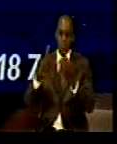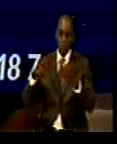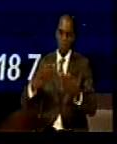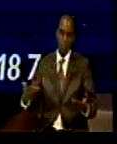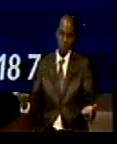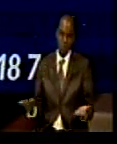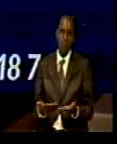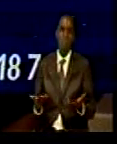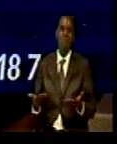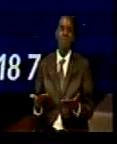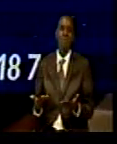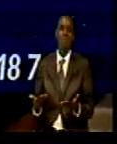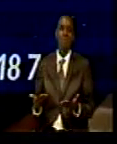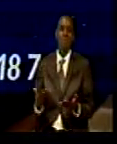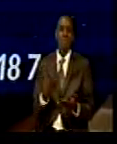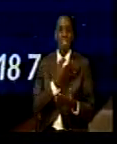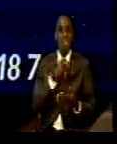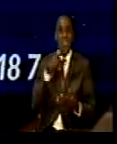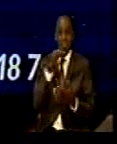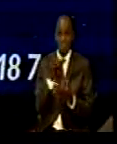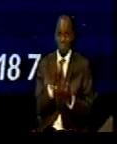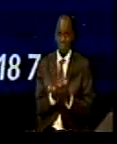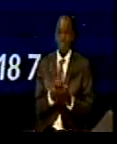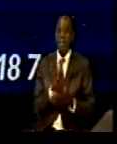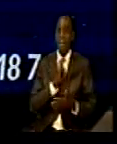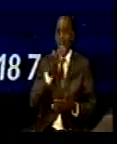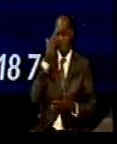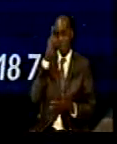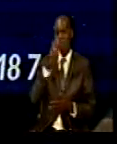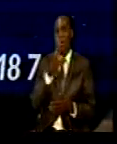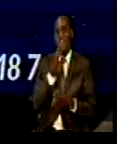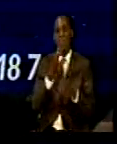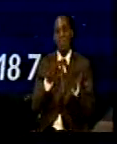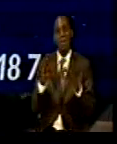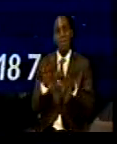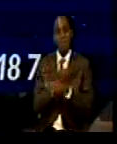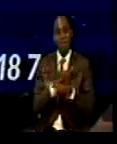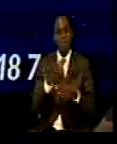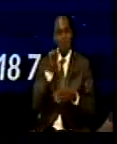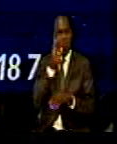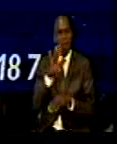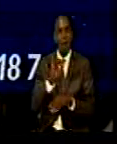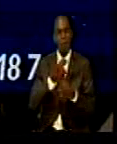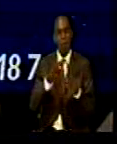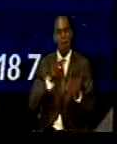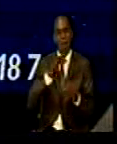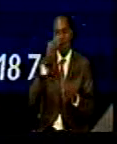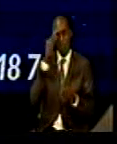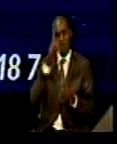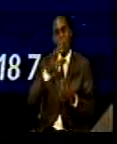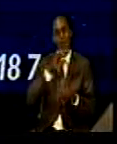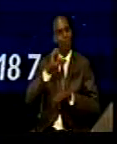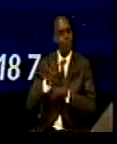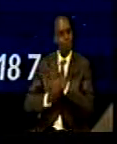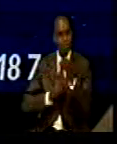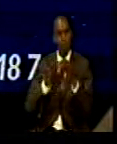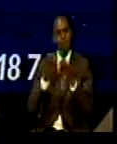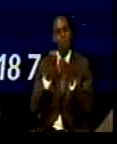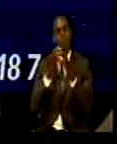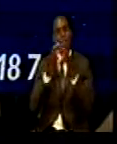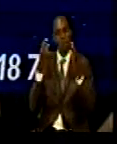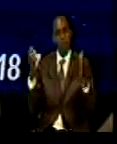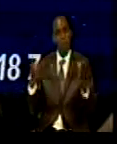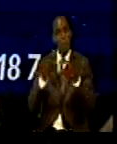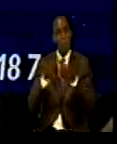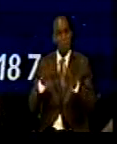And he said, I know you are a very busy woman, but I know you are going through a lot. But I